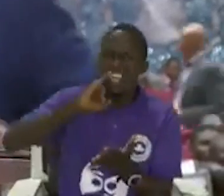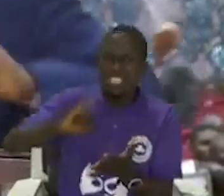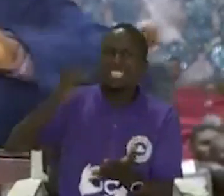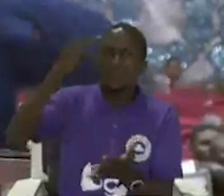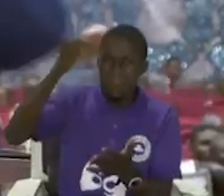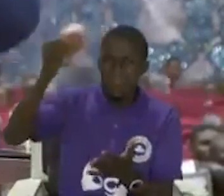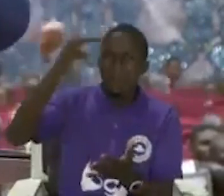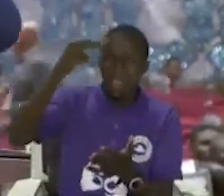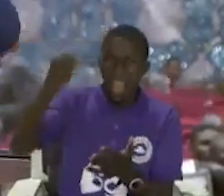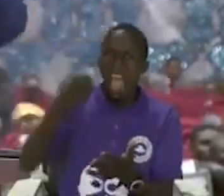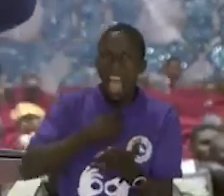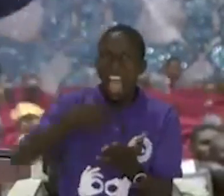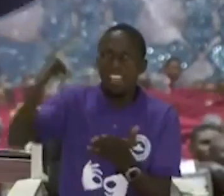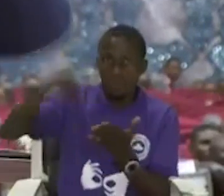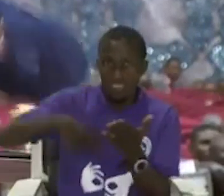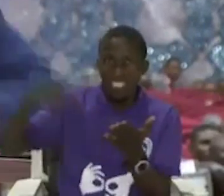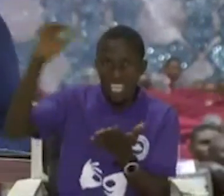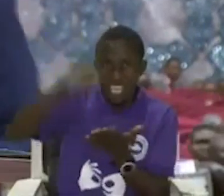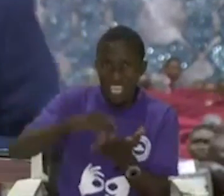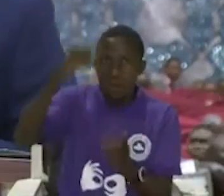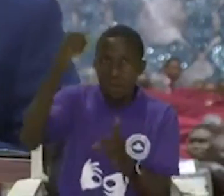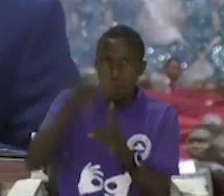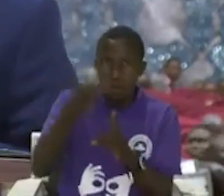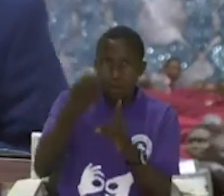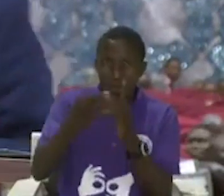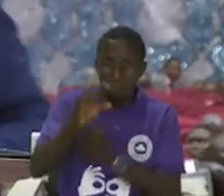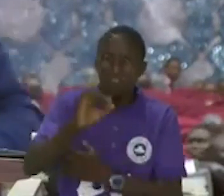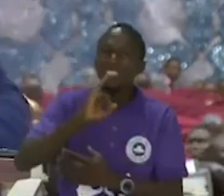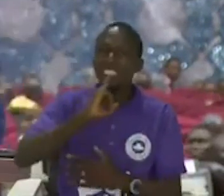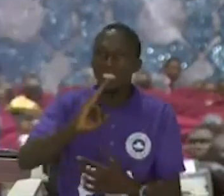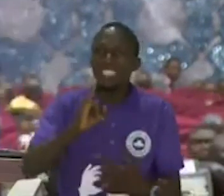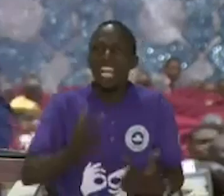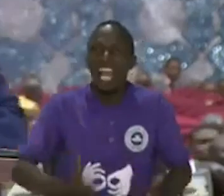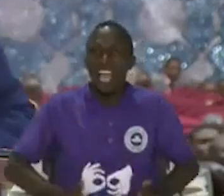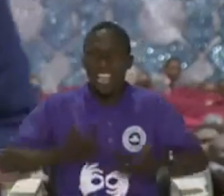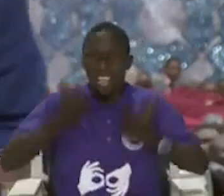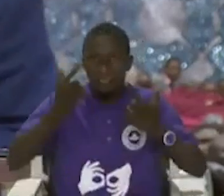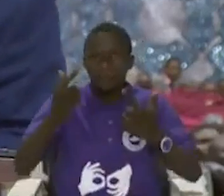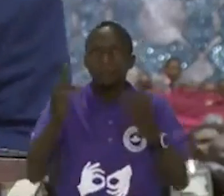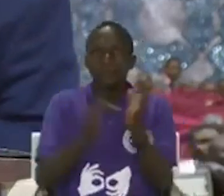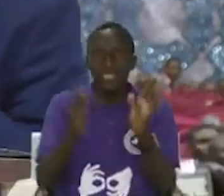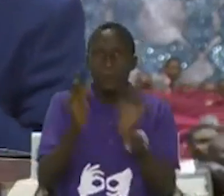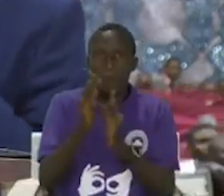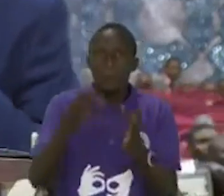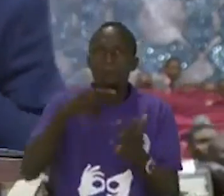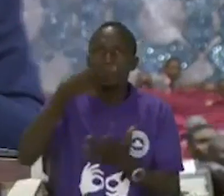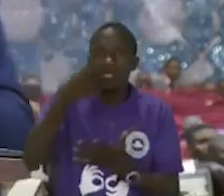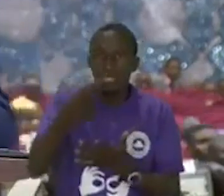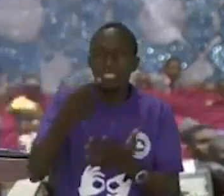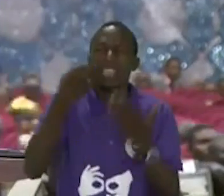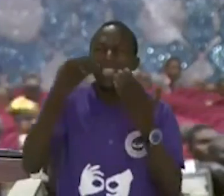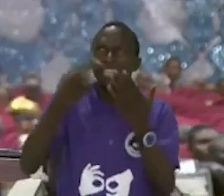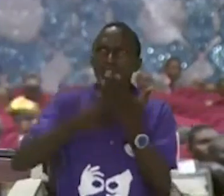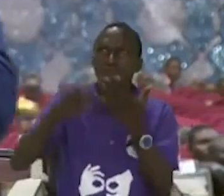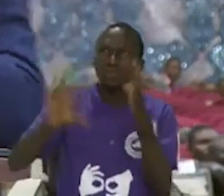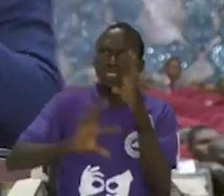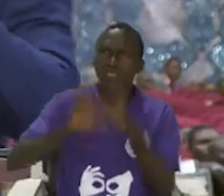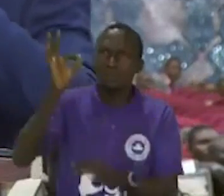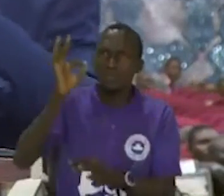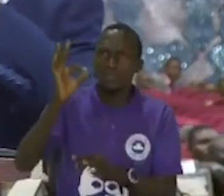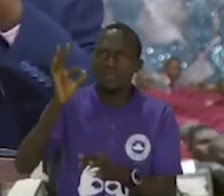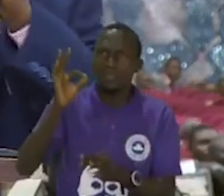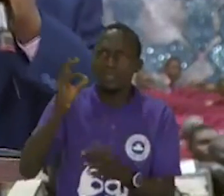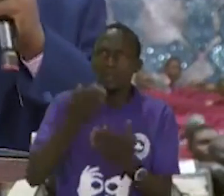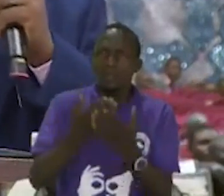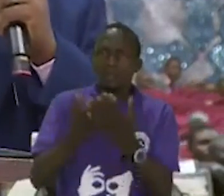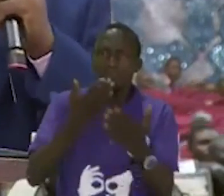you again. The word of God is alive. The Bible says, oh, thank you, Holy Spirit. Before